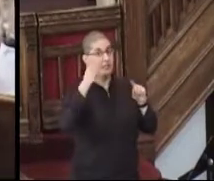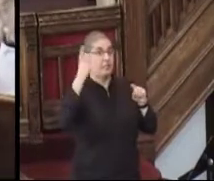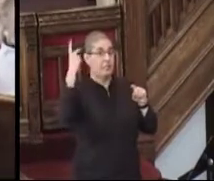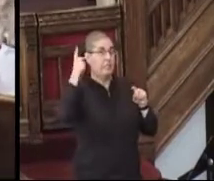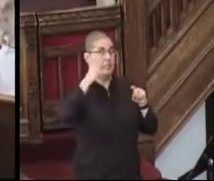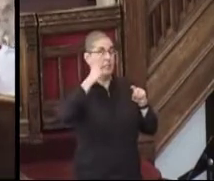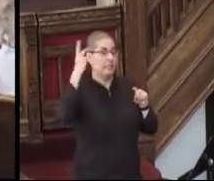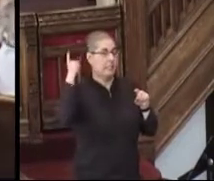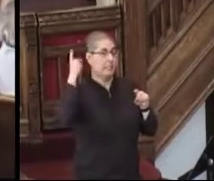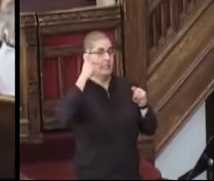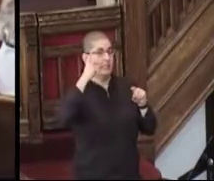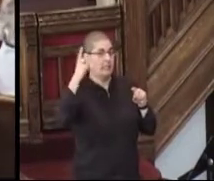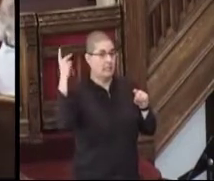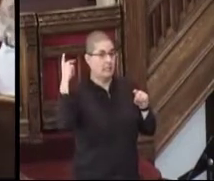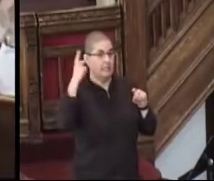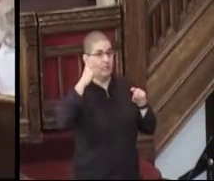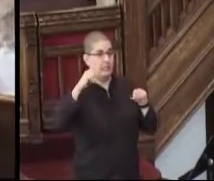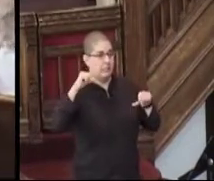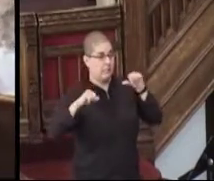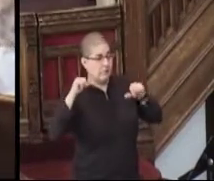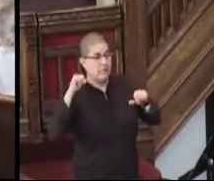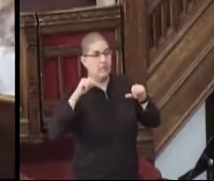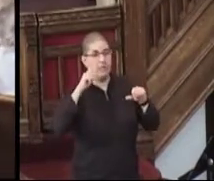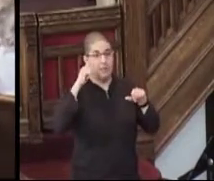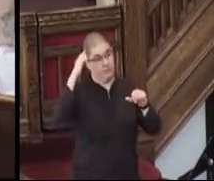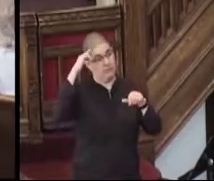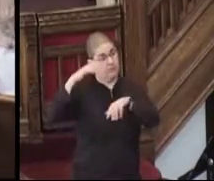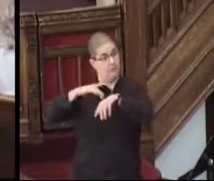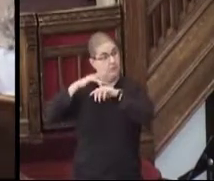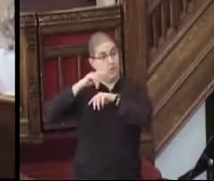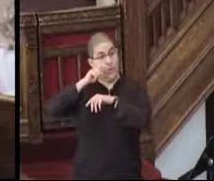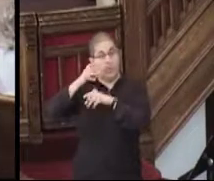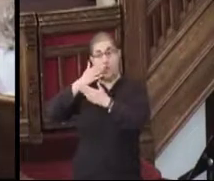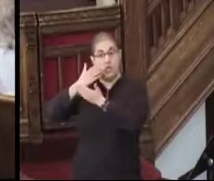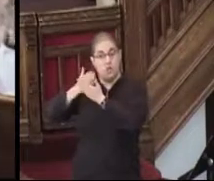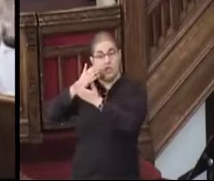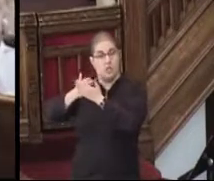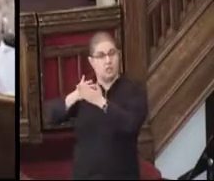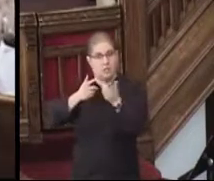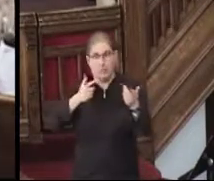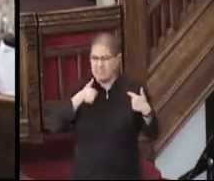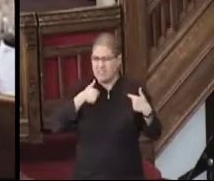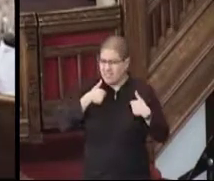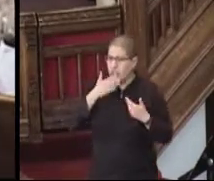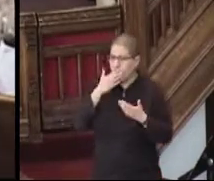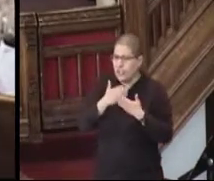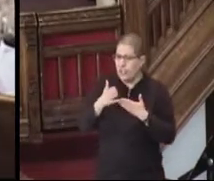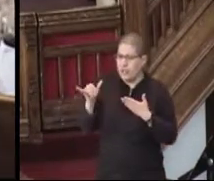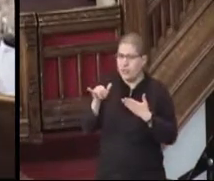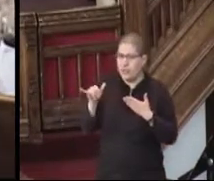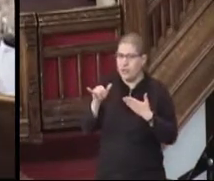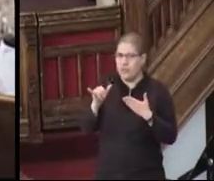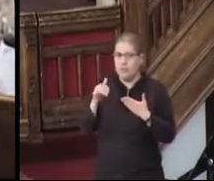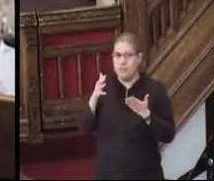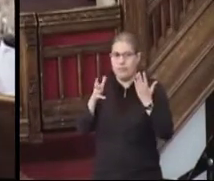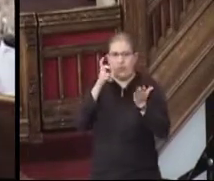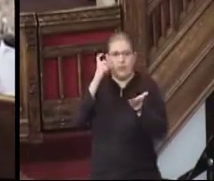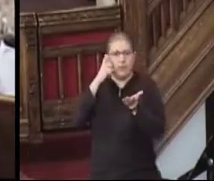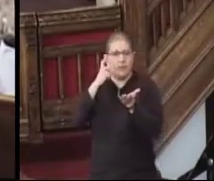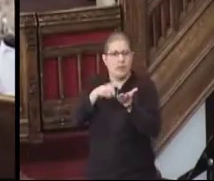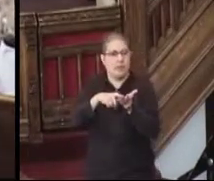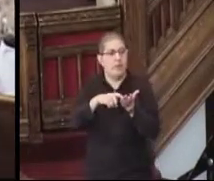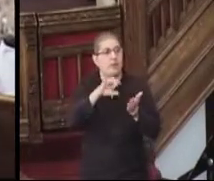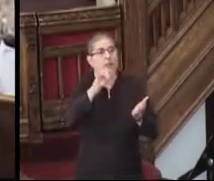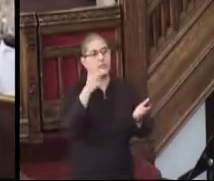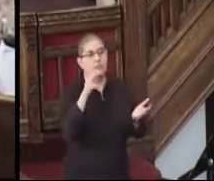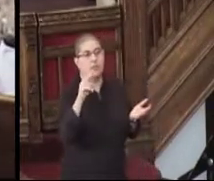If they get stuck on how great that person was, they might not recognize the value that you bring. Now, one of the advantages that John